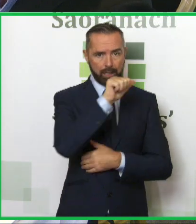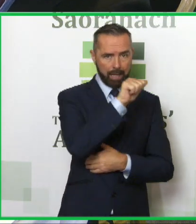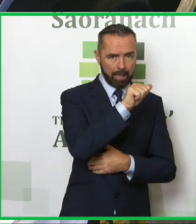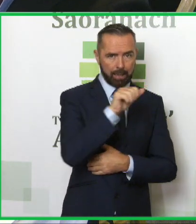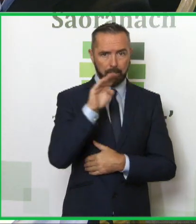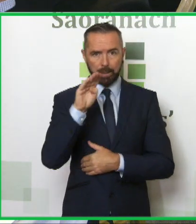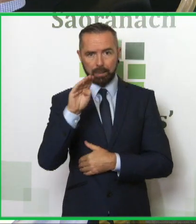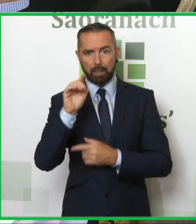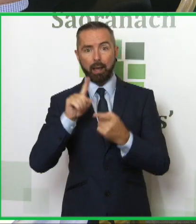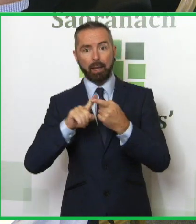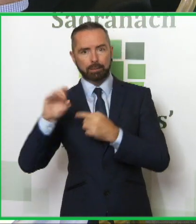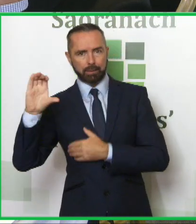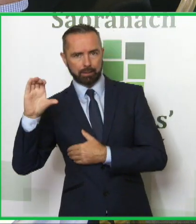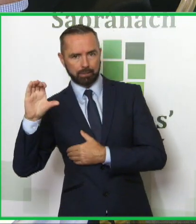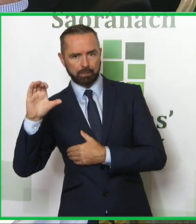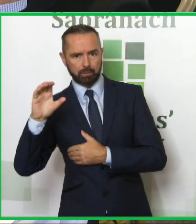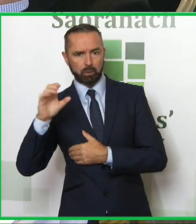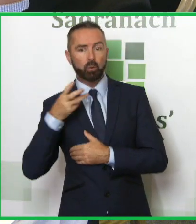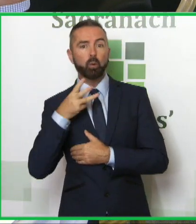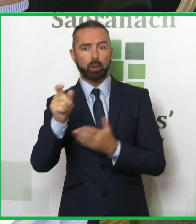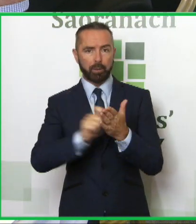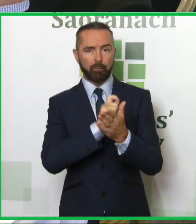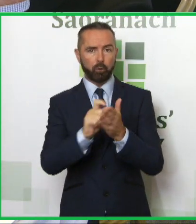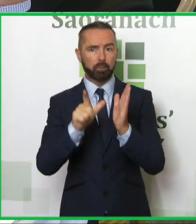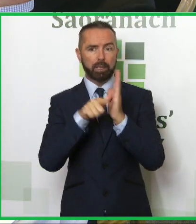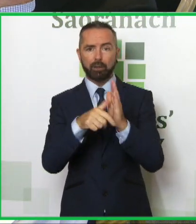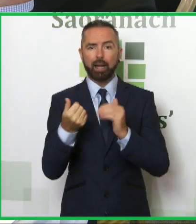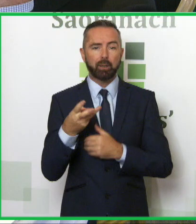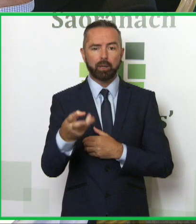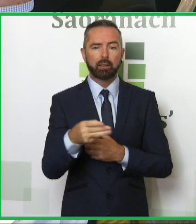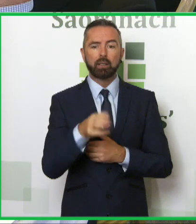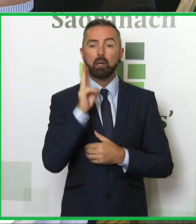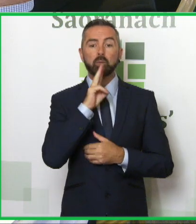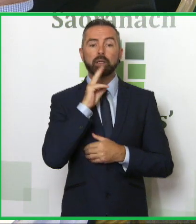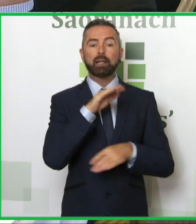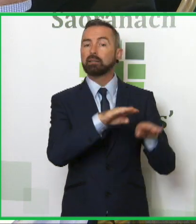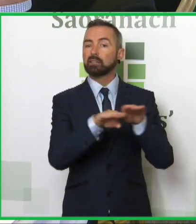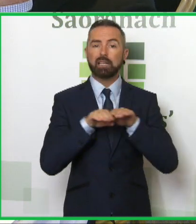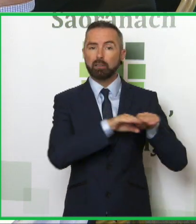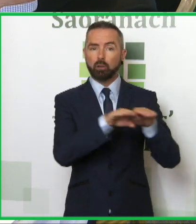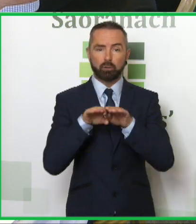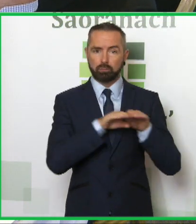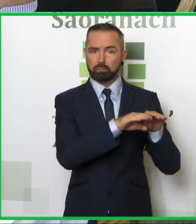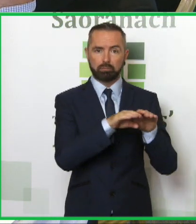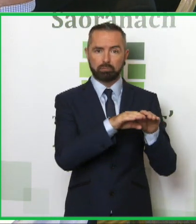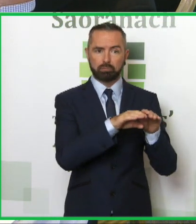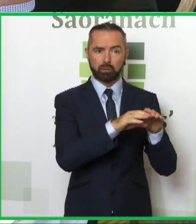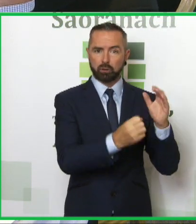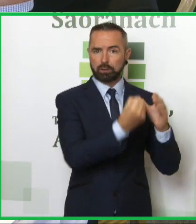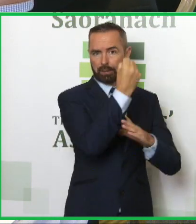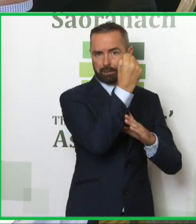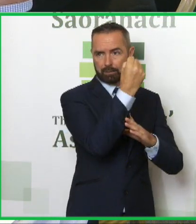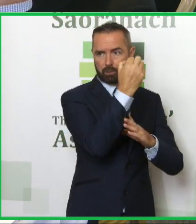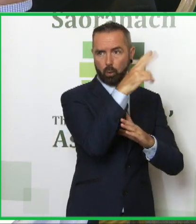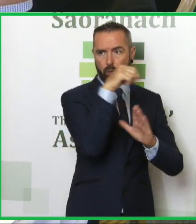You'll still have a chance to vote on those. Let's say two scenarios happen. Status quo succeeds or status quo falls,